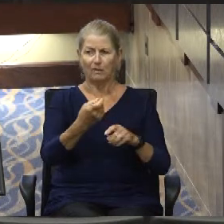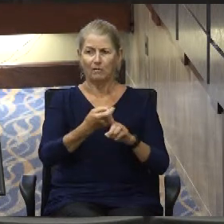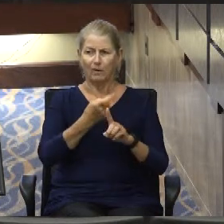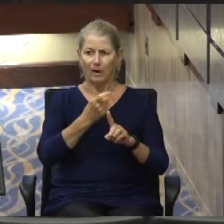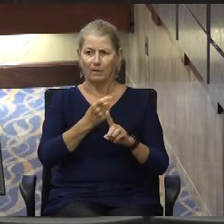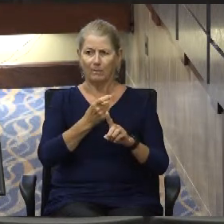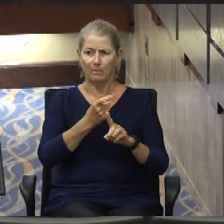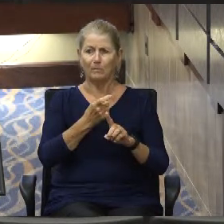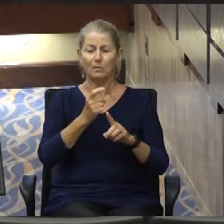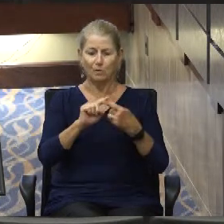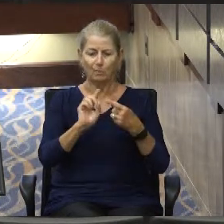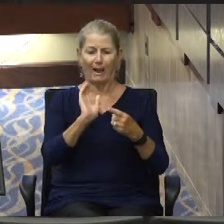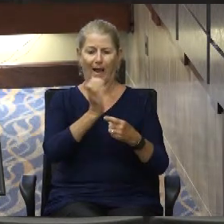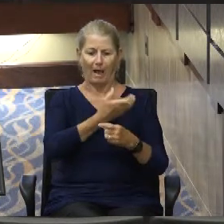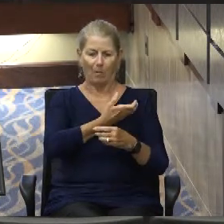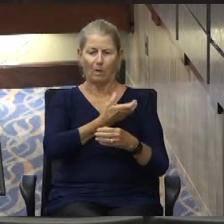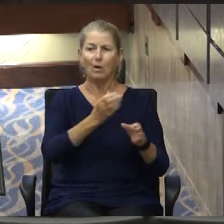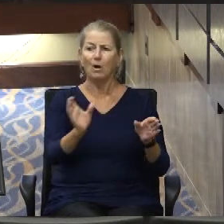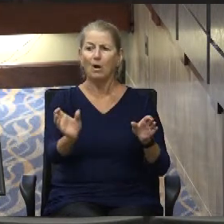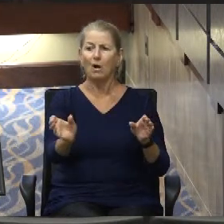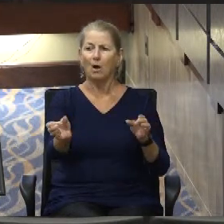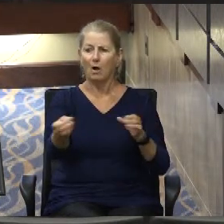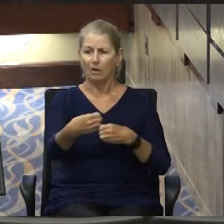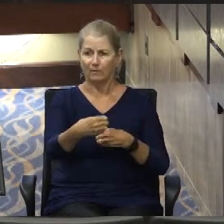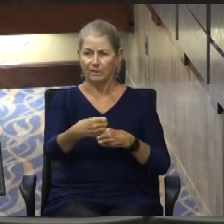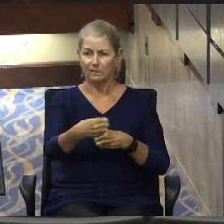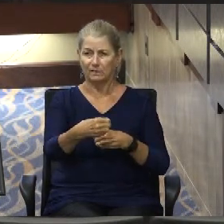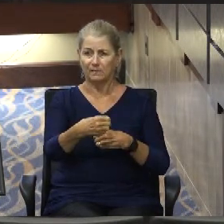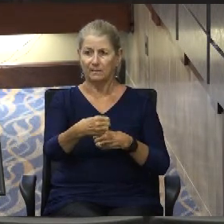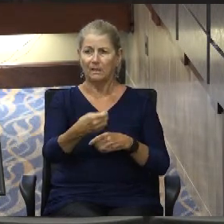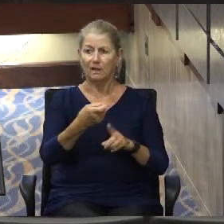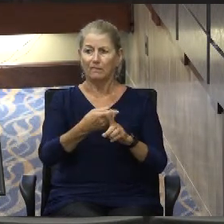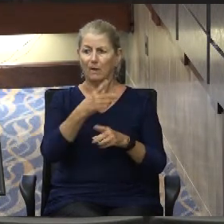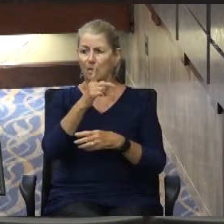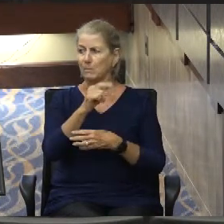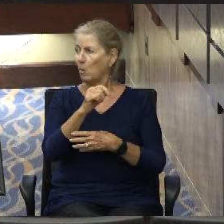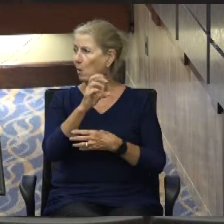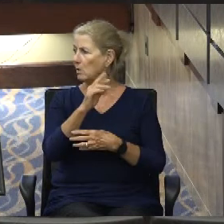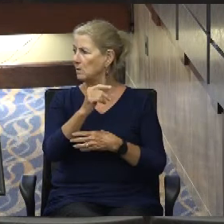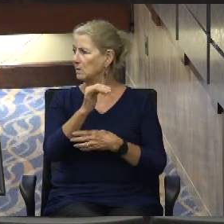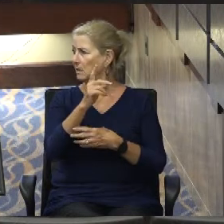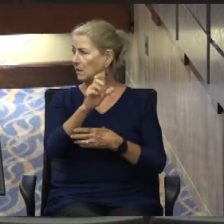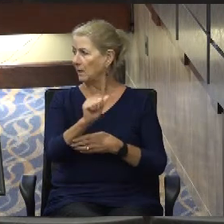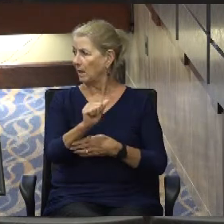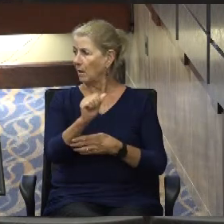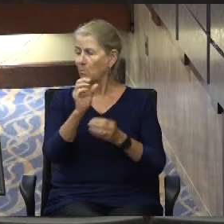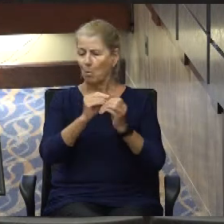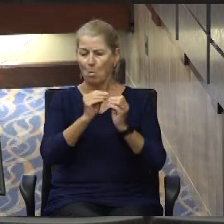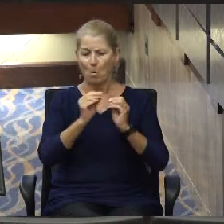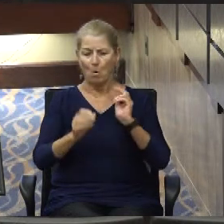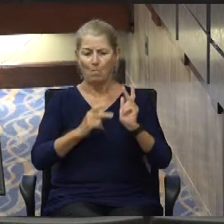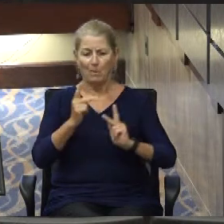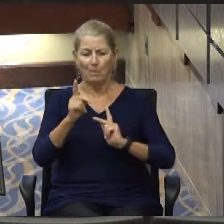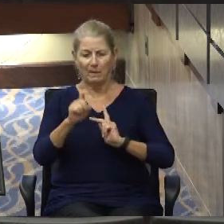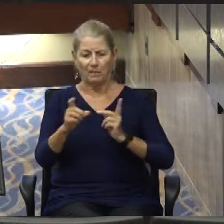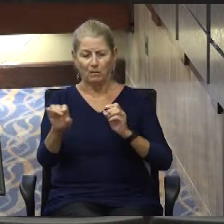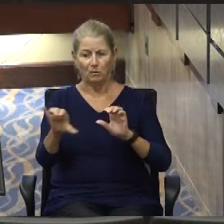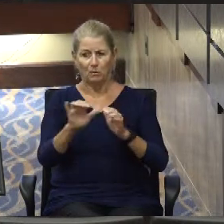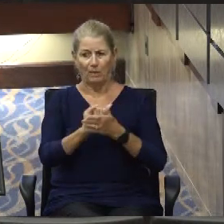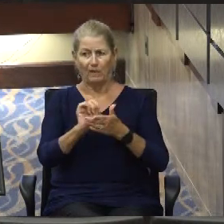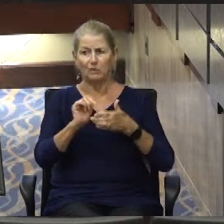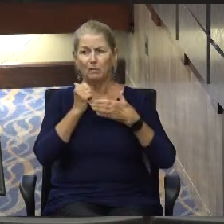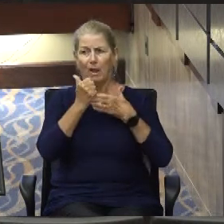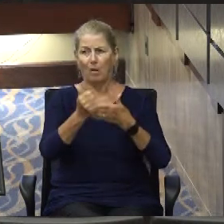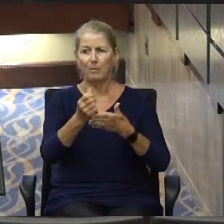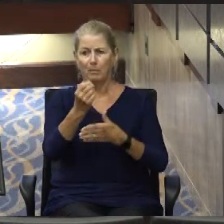office, to our office from Tortilleria Rio last Did you? week. Yeah. Well, good. Maybe more folks need to do that so they can help him out. Yeah, I